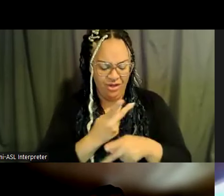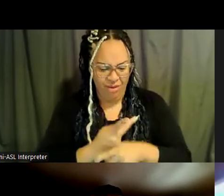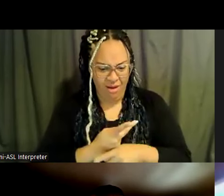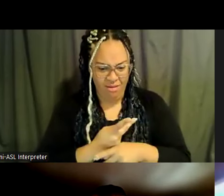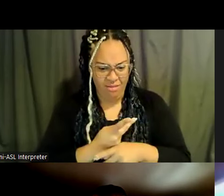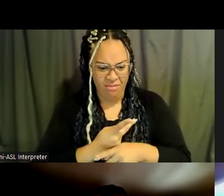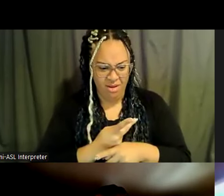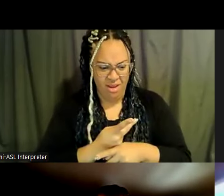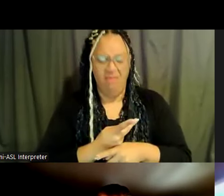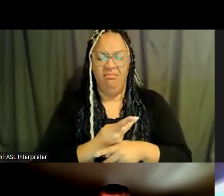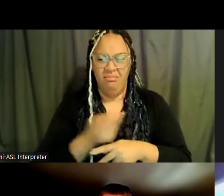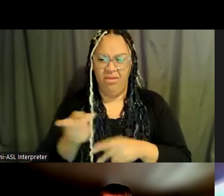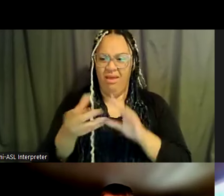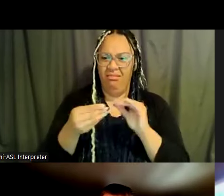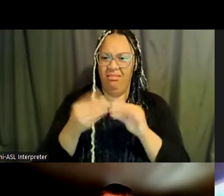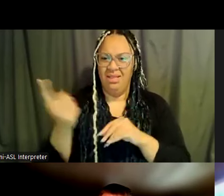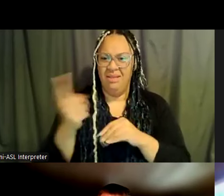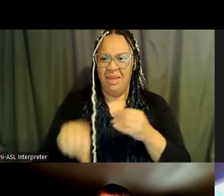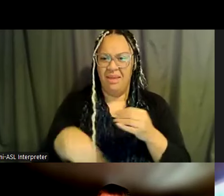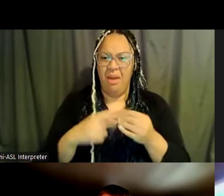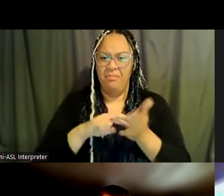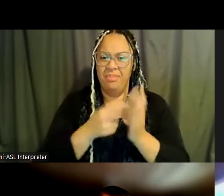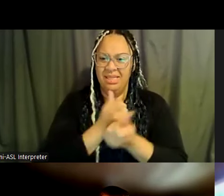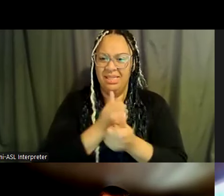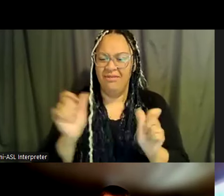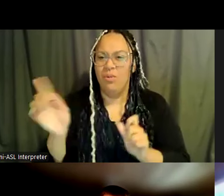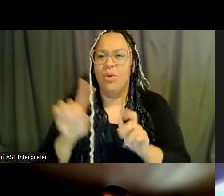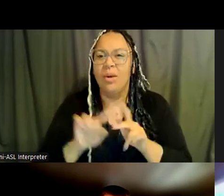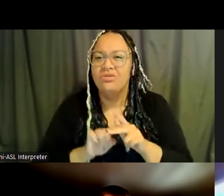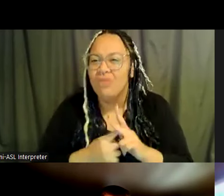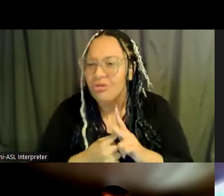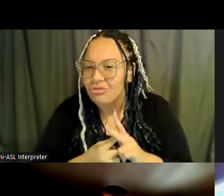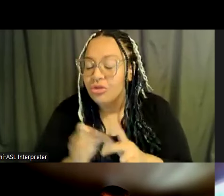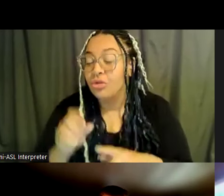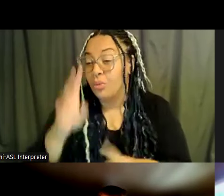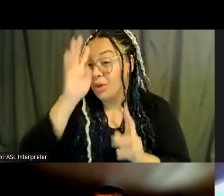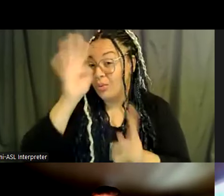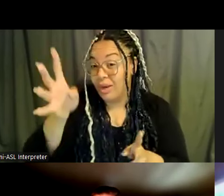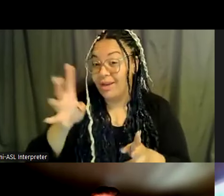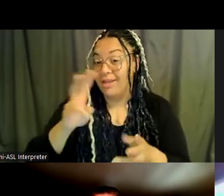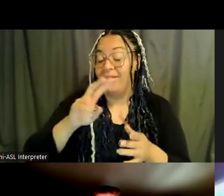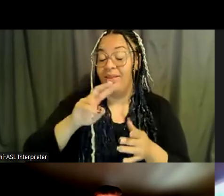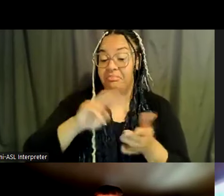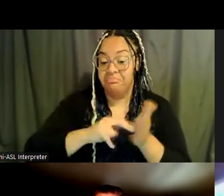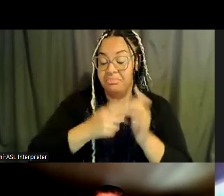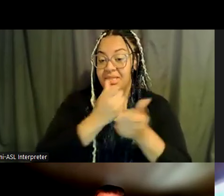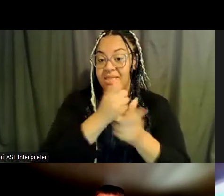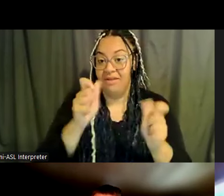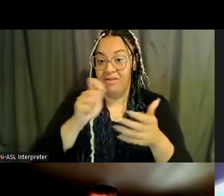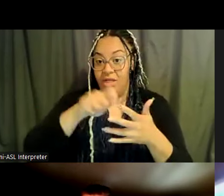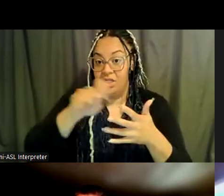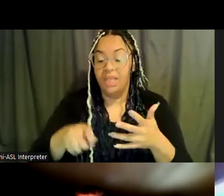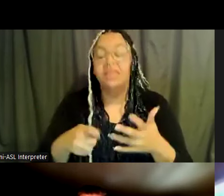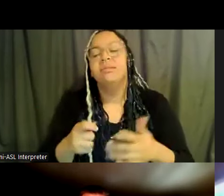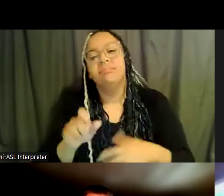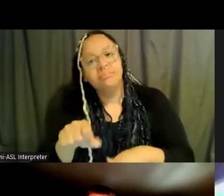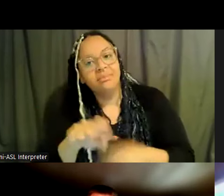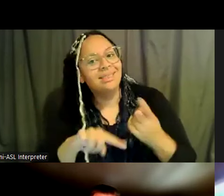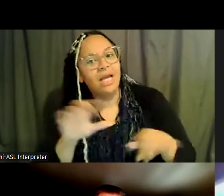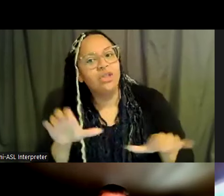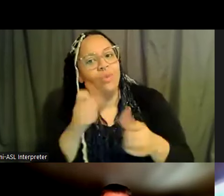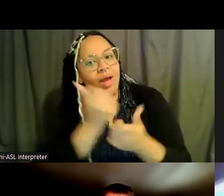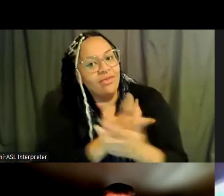said something about mean safety, but where do I even start? So we've created the mean safety checklist to say, obviously they're not going to be able to do everything today,